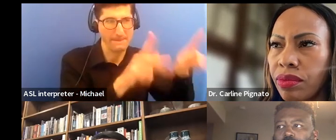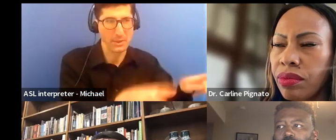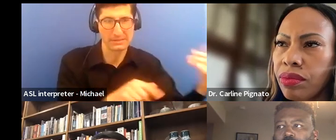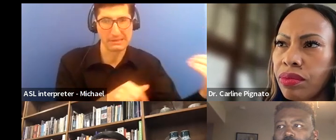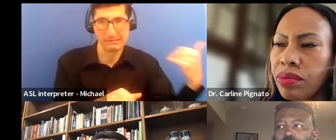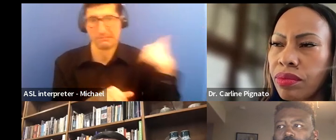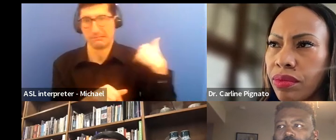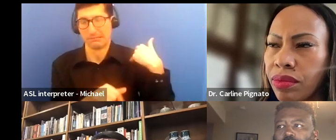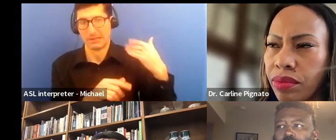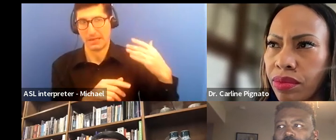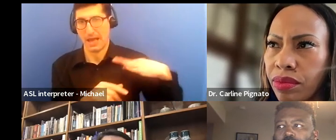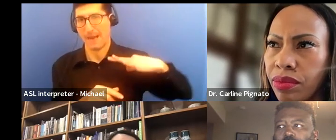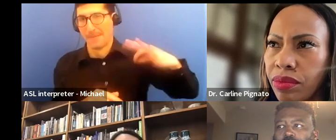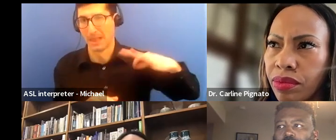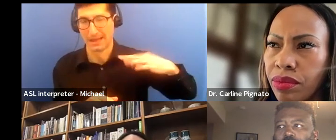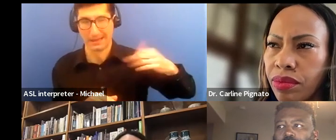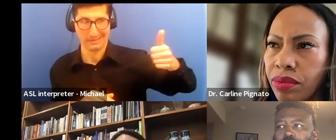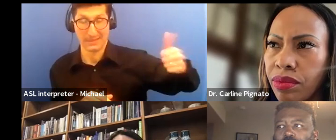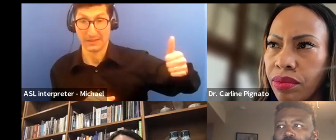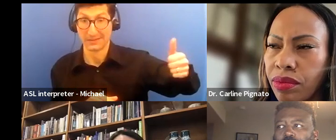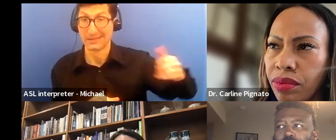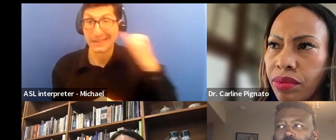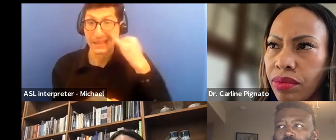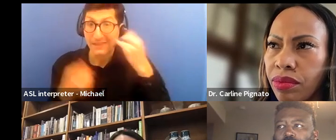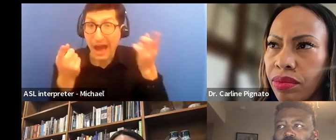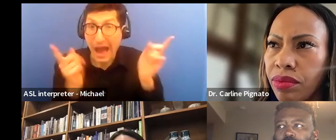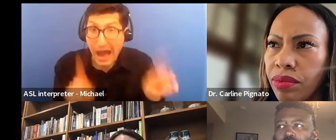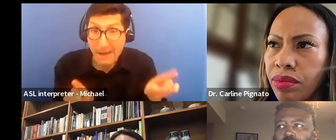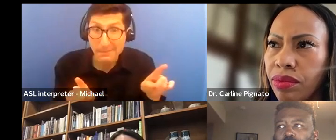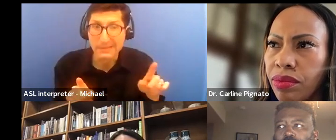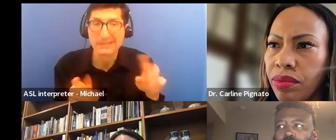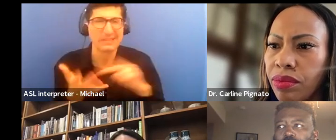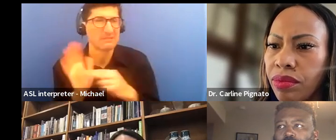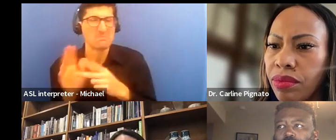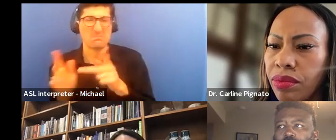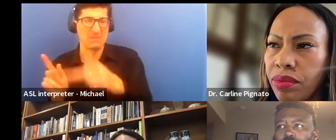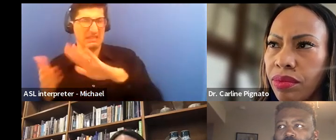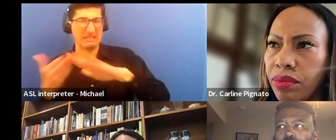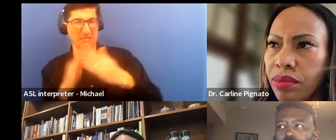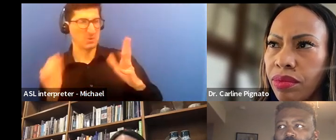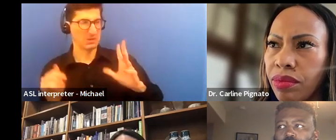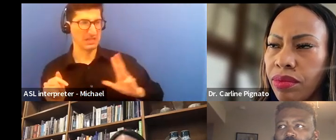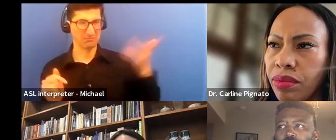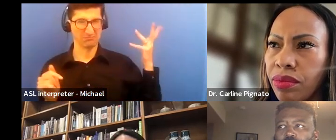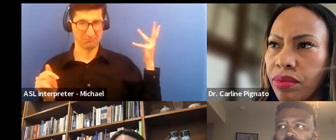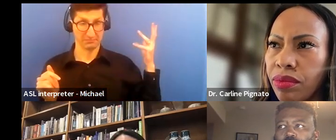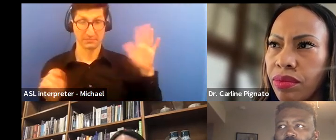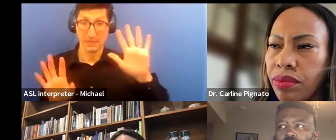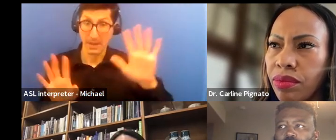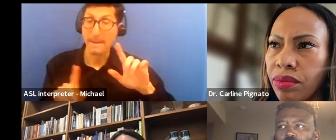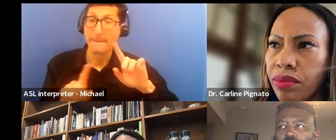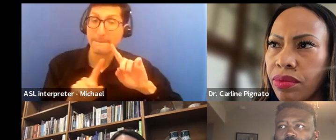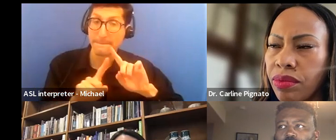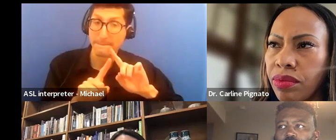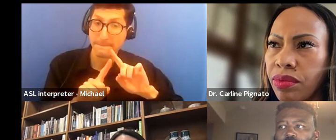being pursued and then there's no love connection by either side, the way that can be spun is, they didn't want